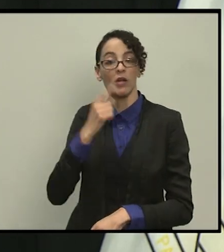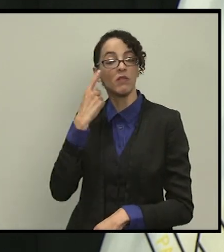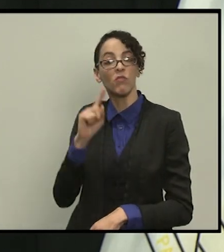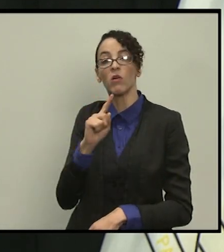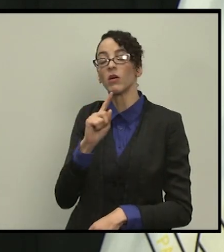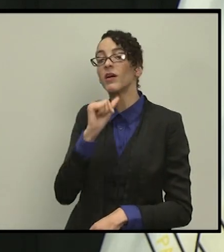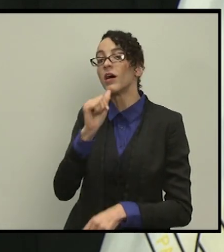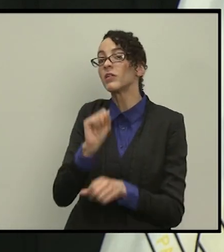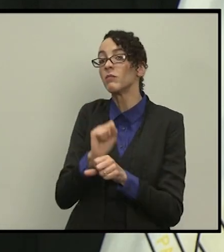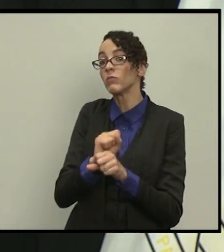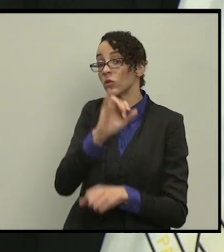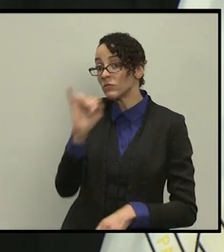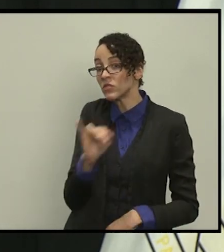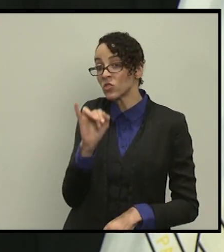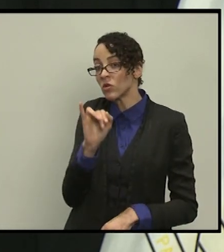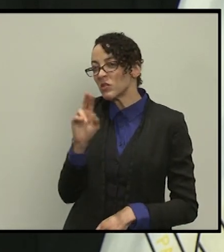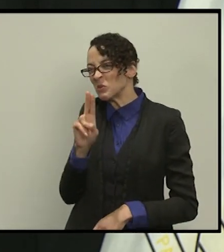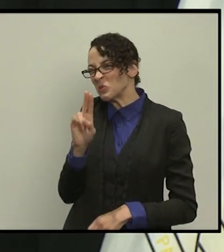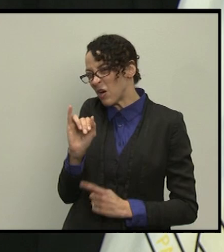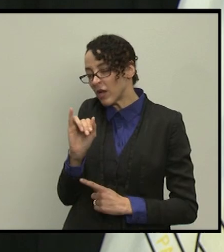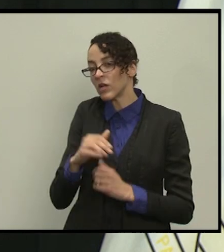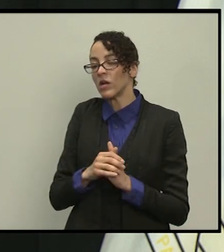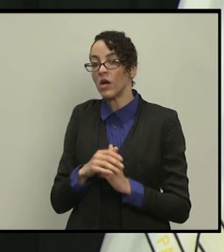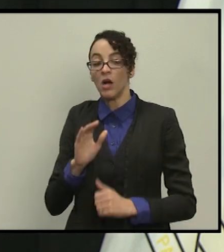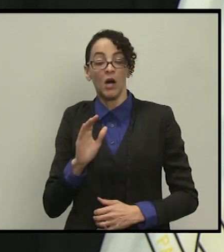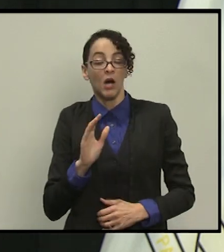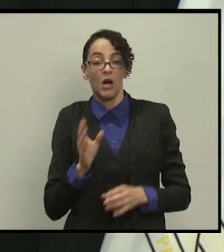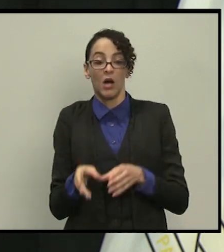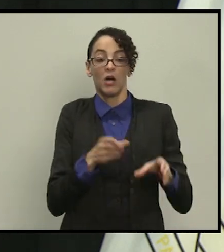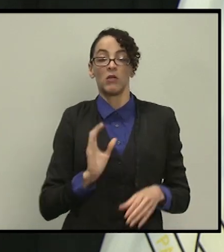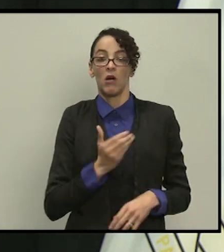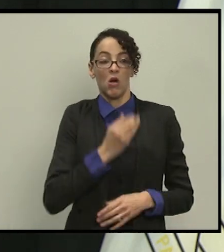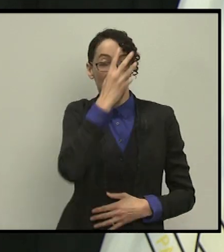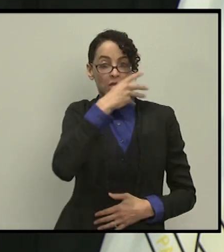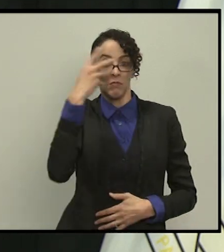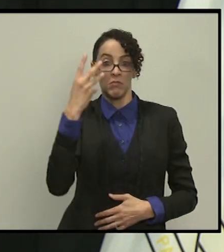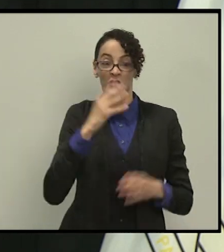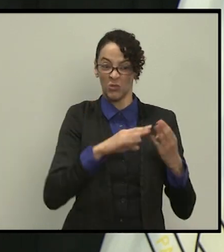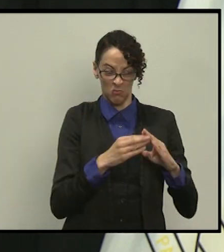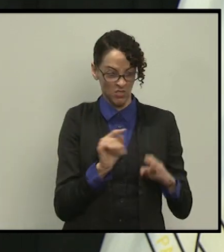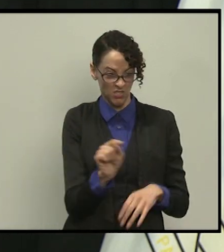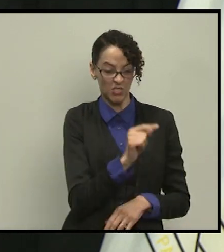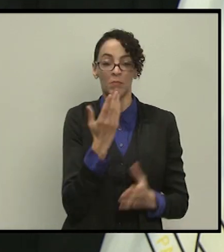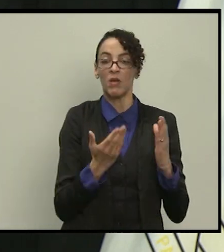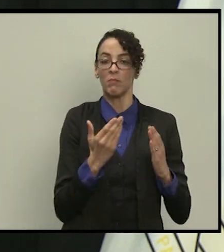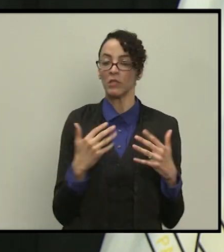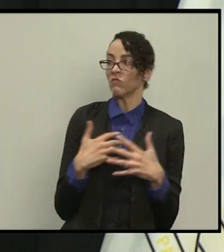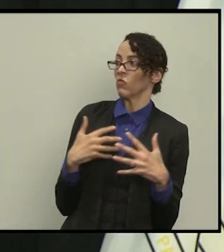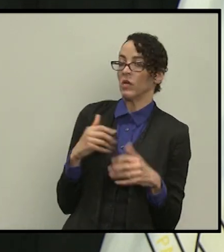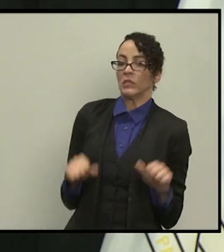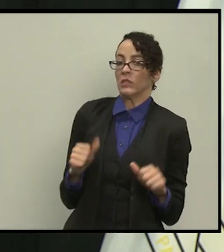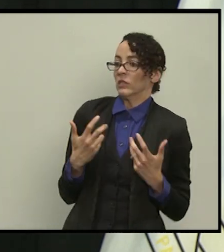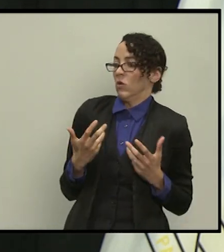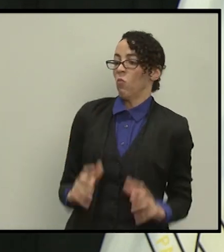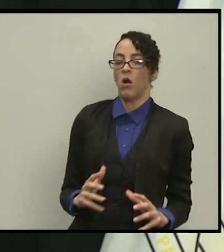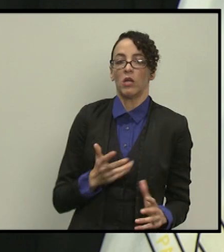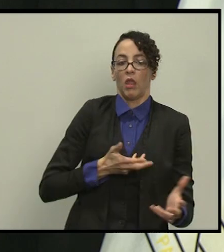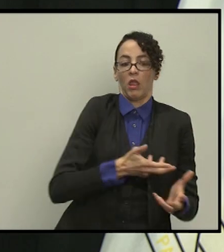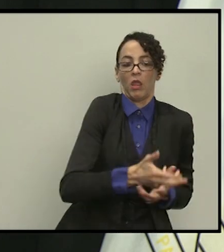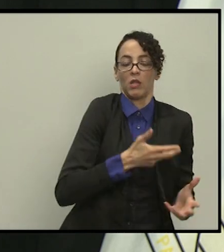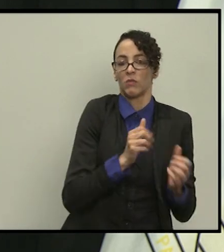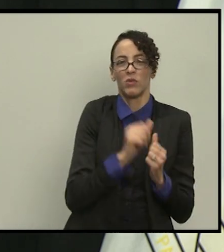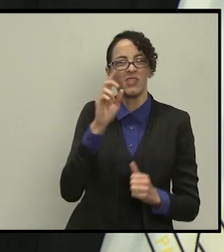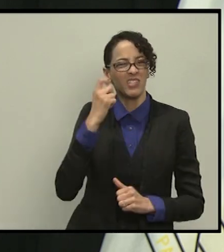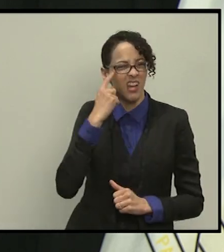our immigrant communities are afraid to maybe interact with the government in various